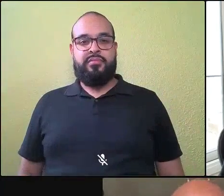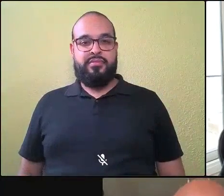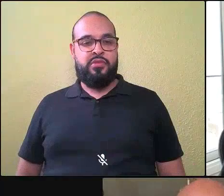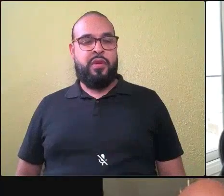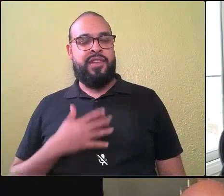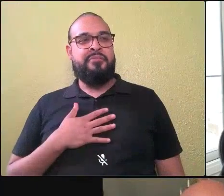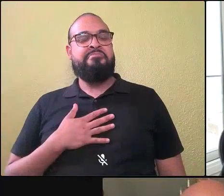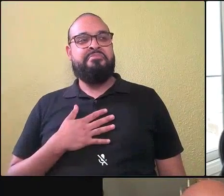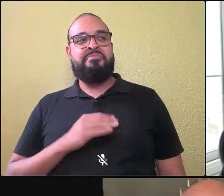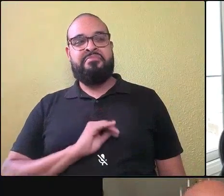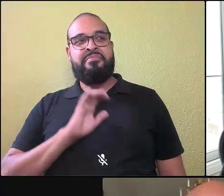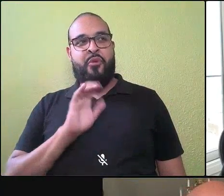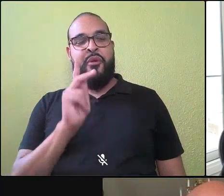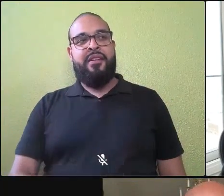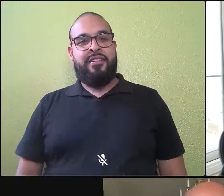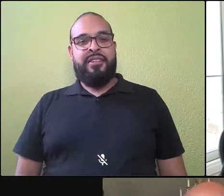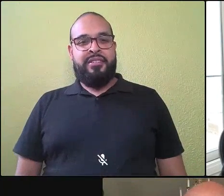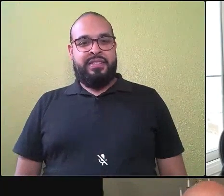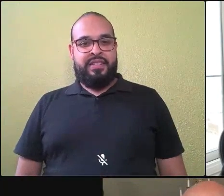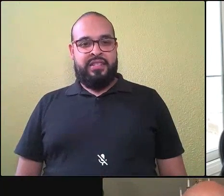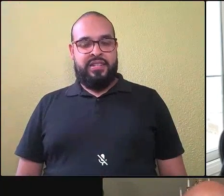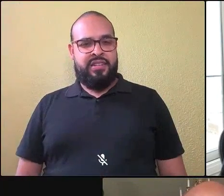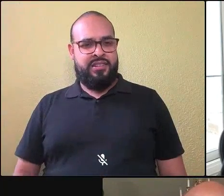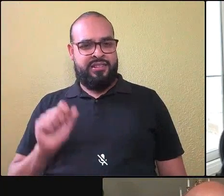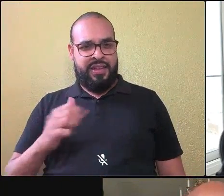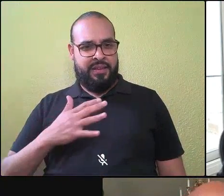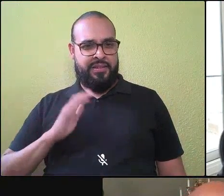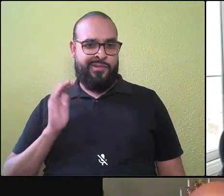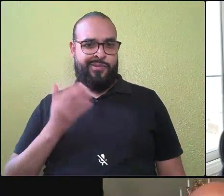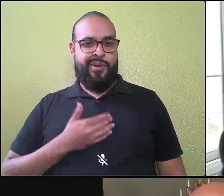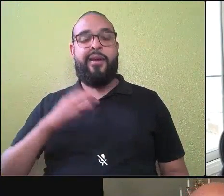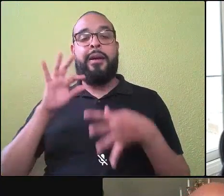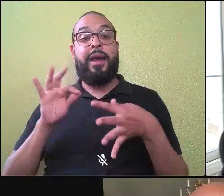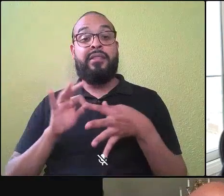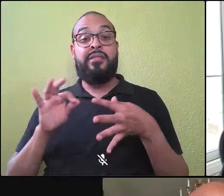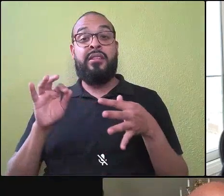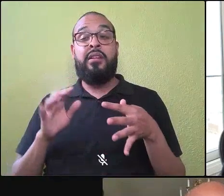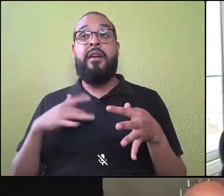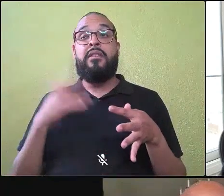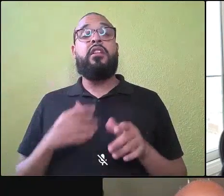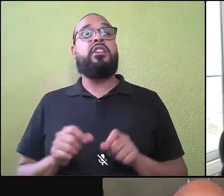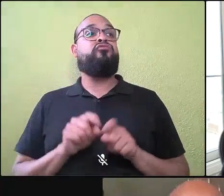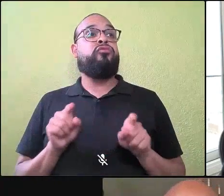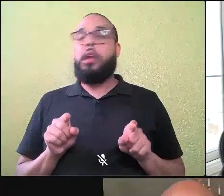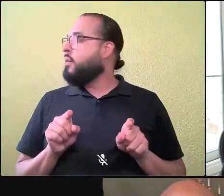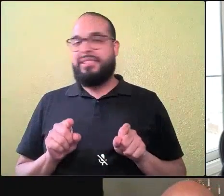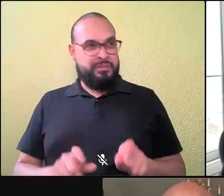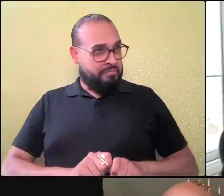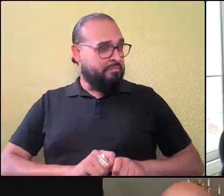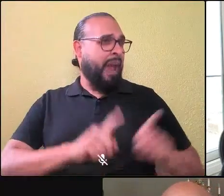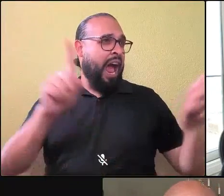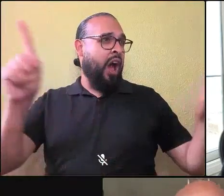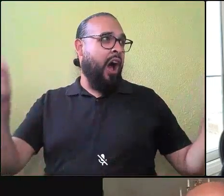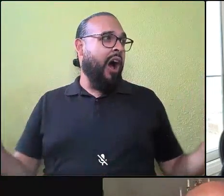gives me confidence that our message reaches farther than we think it does, and the ripple effects.